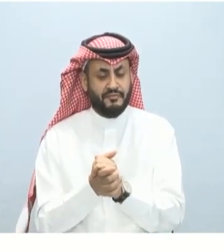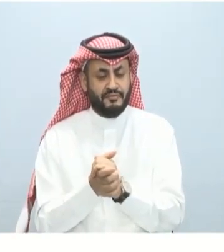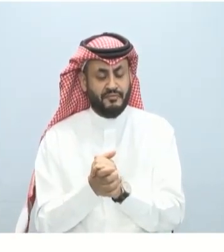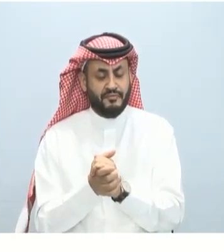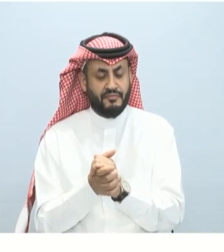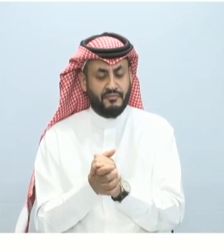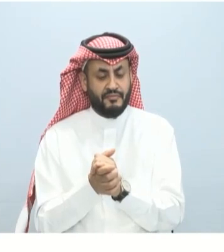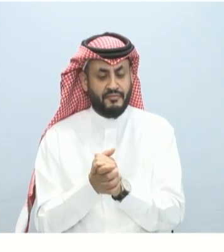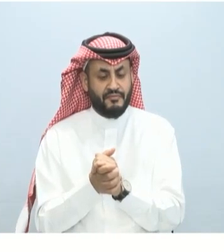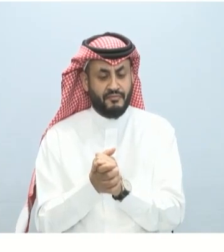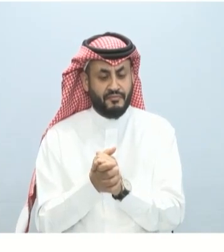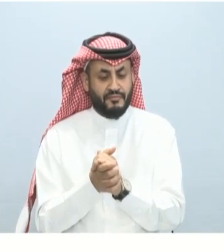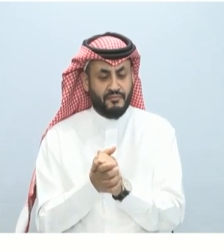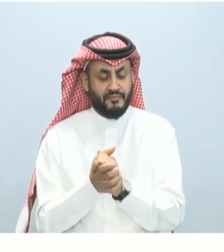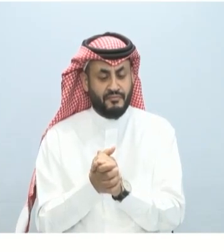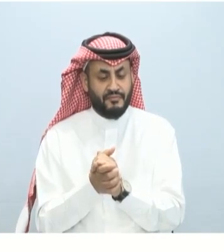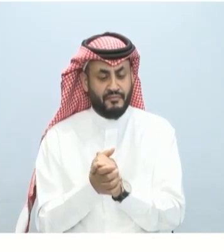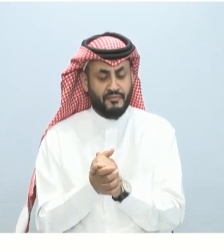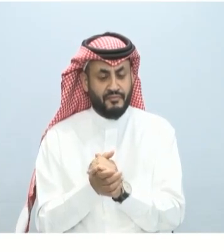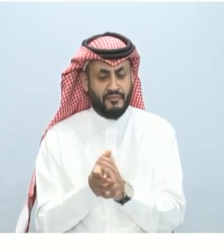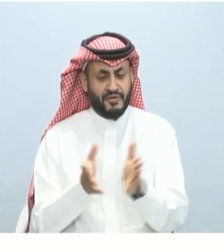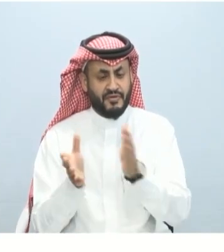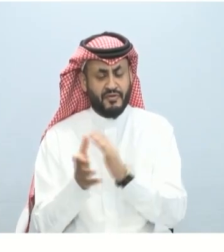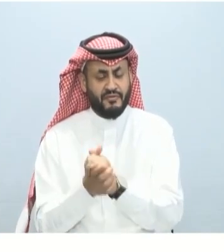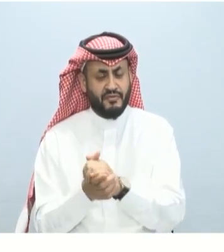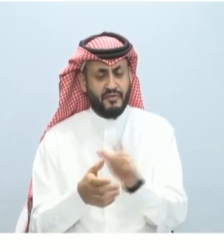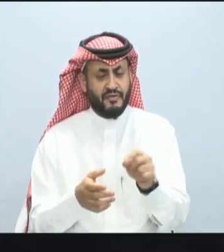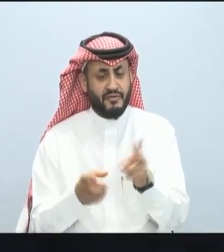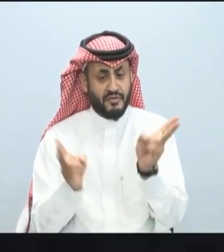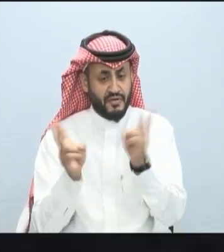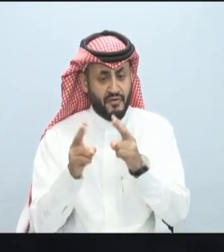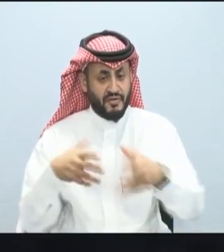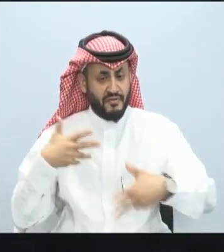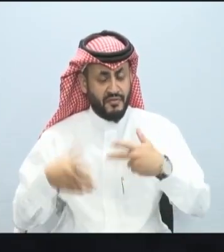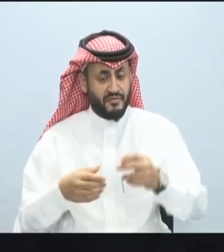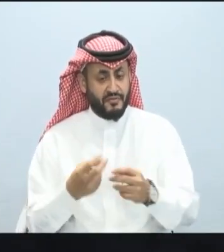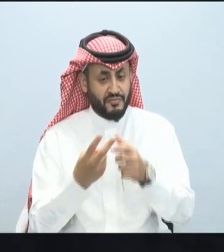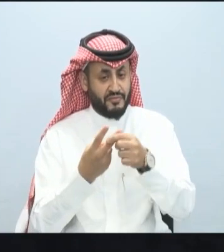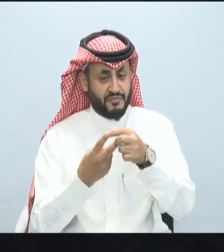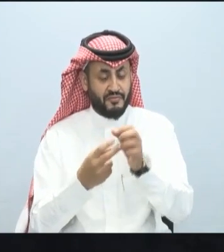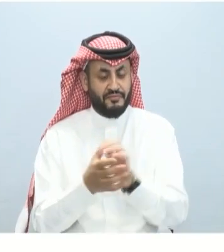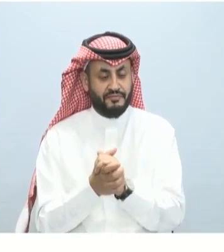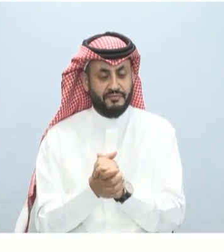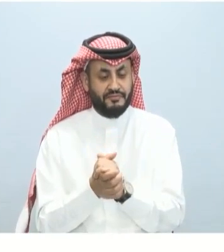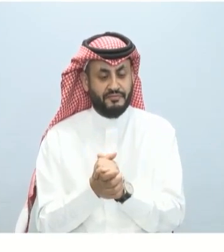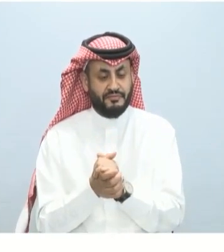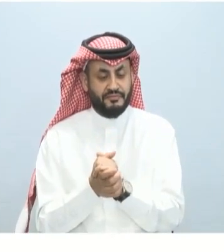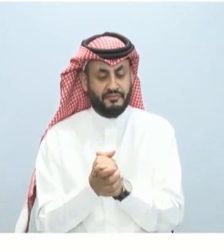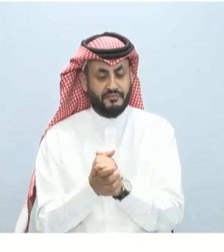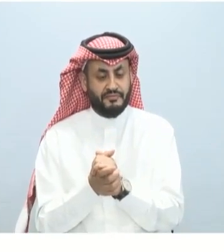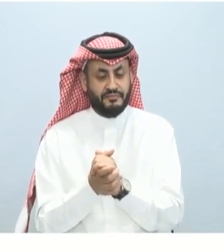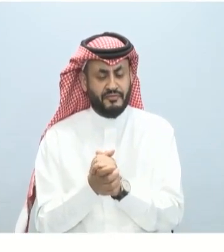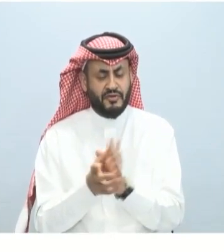losses. It is also a kind of dramedy. So we have your subgenre, which is actually